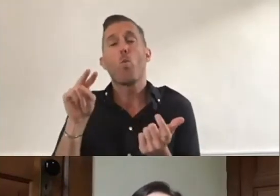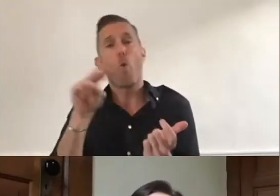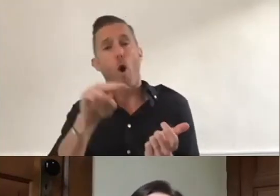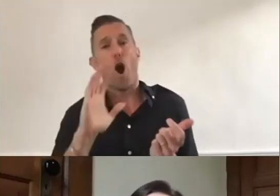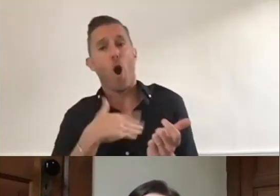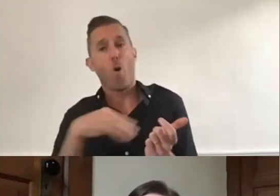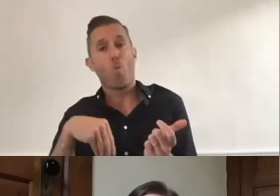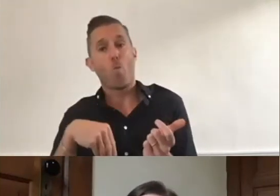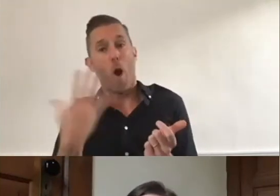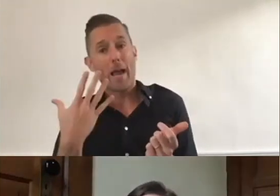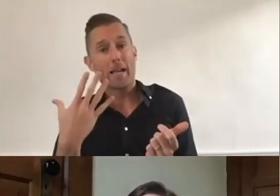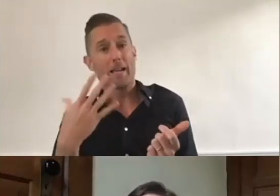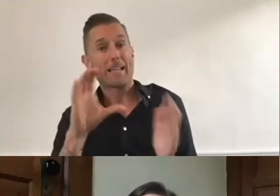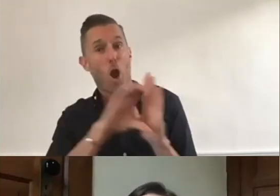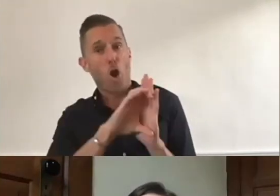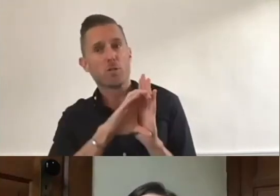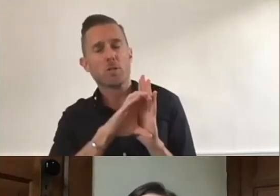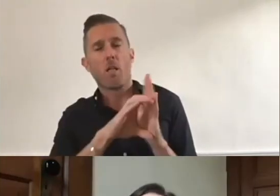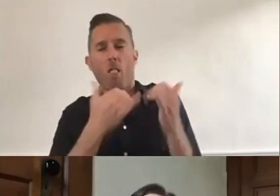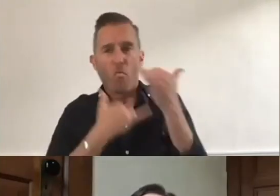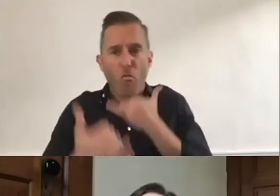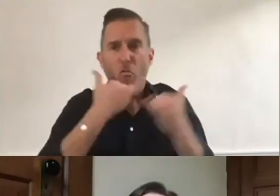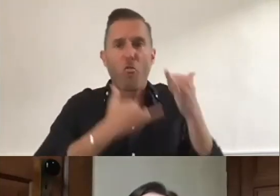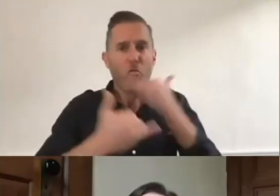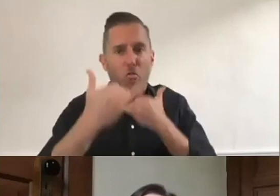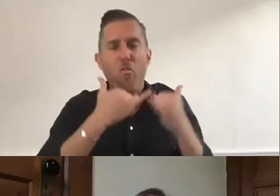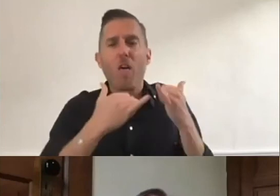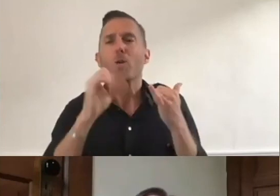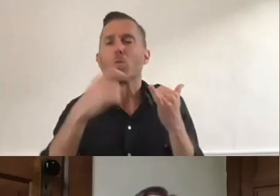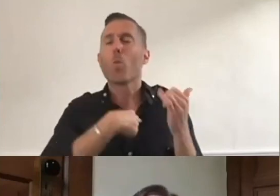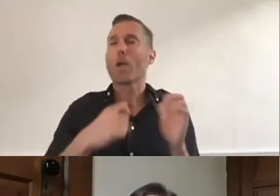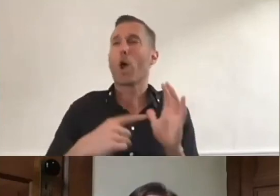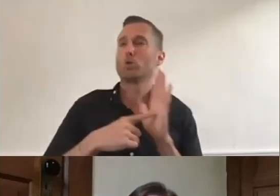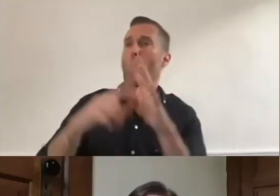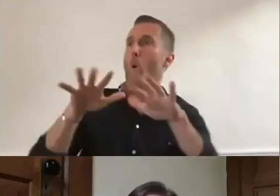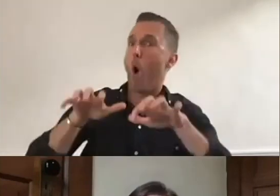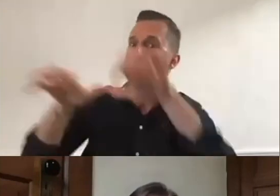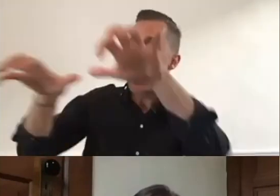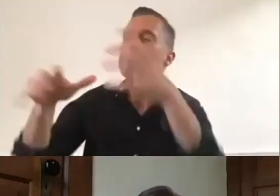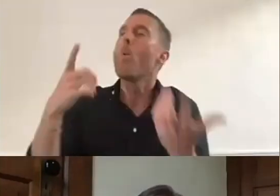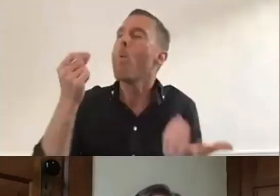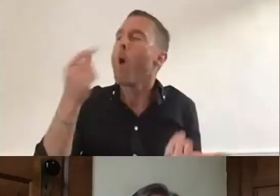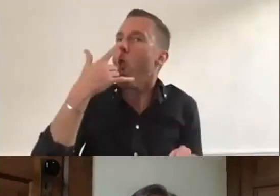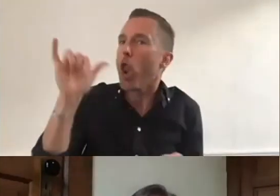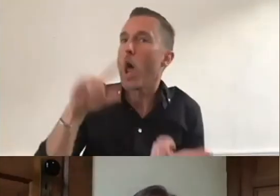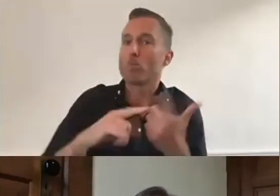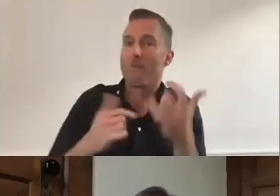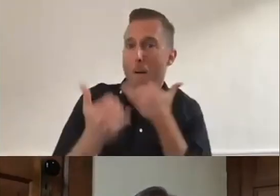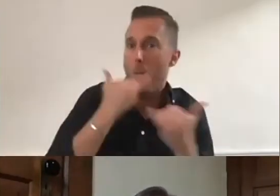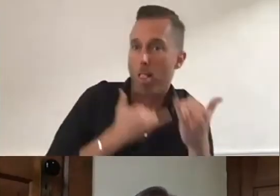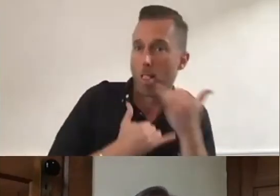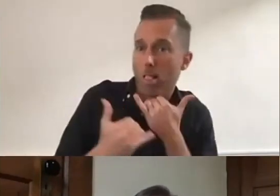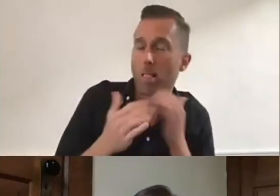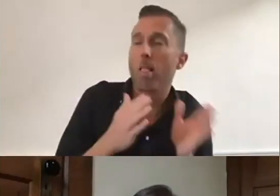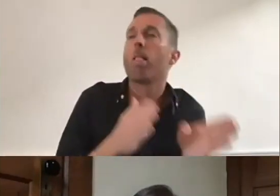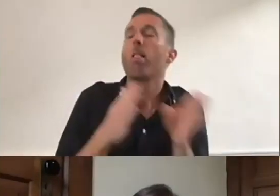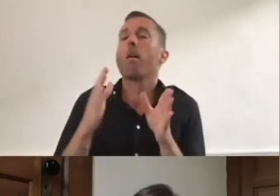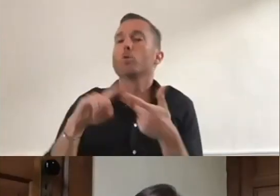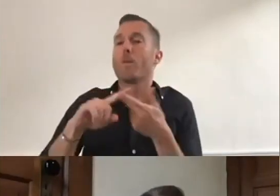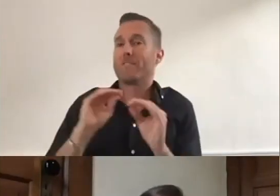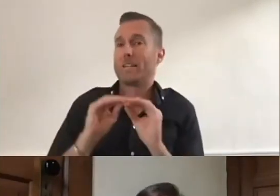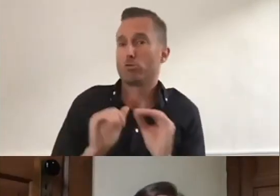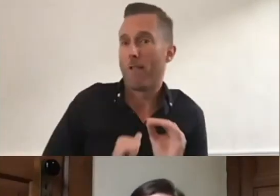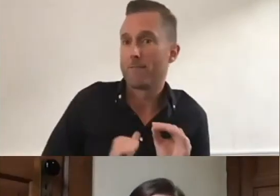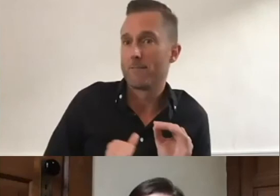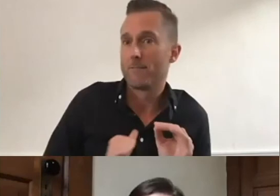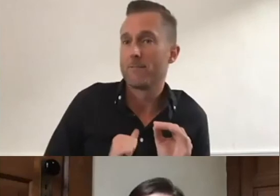fumble. And so we can mirror what it is to fumble and to course correct and to be educated and to learn and to show that